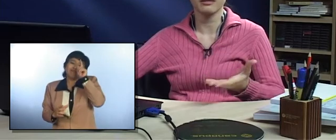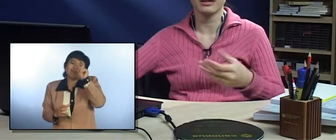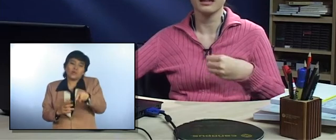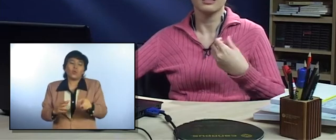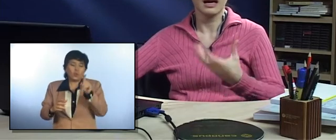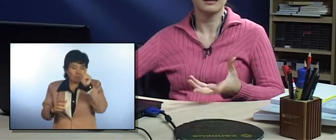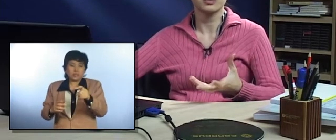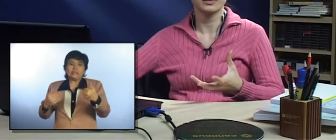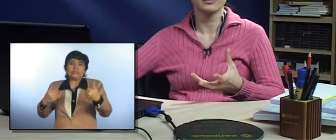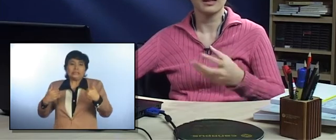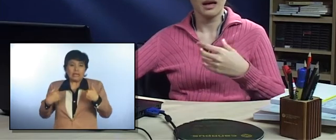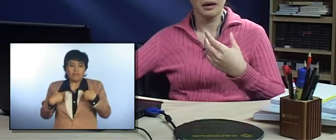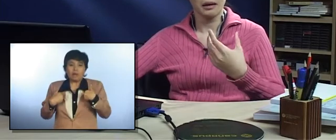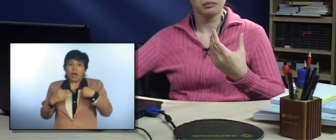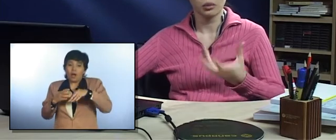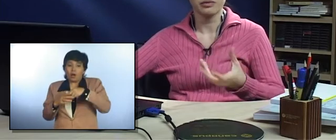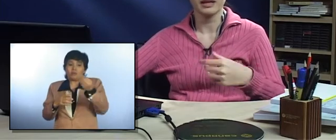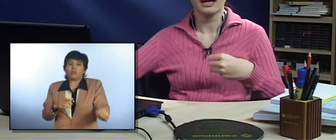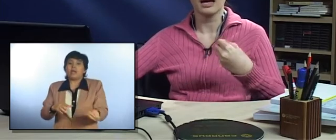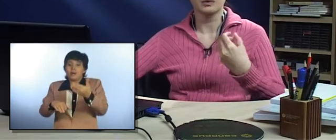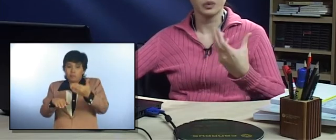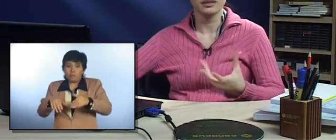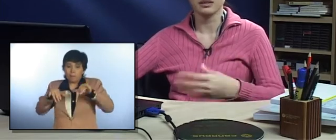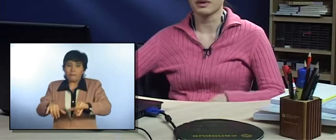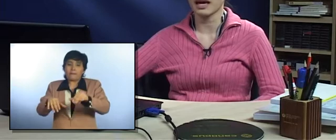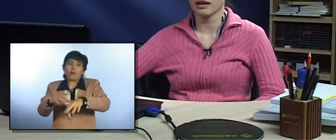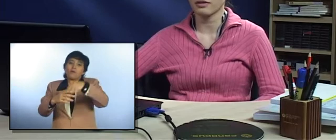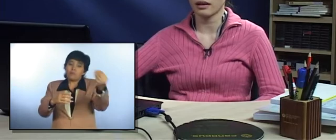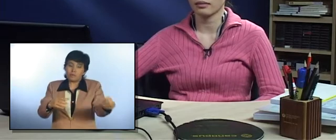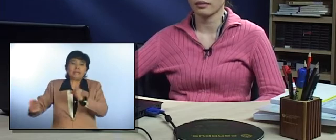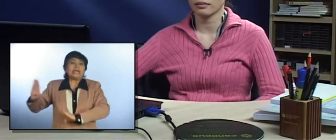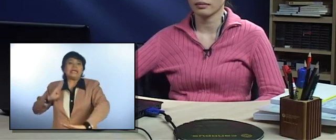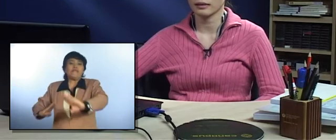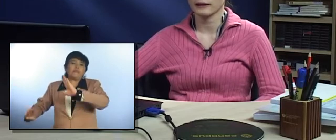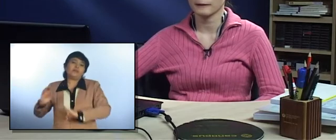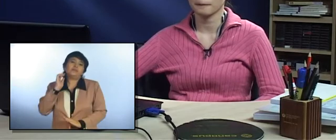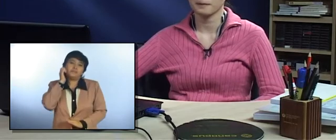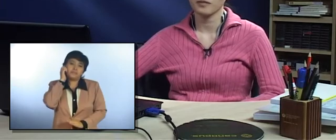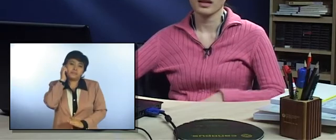to have an outward movement, an outward behavior.